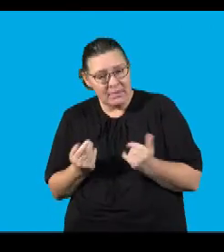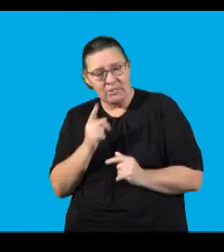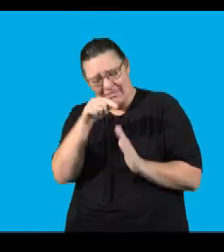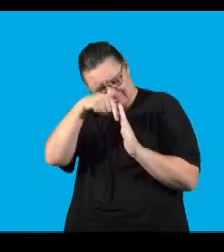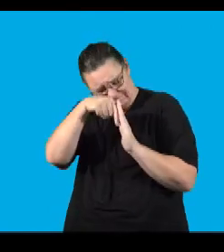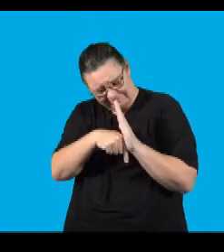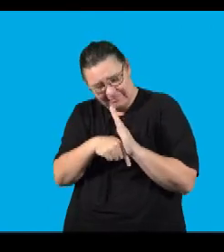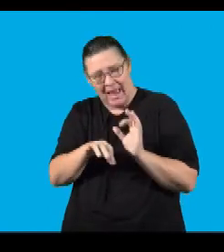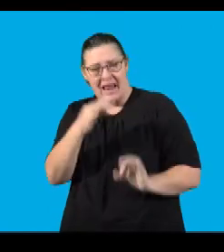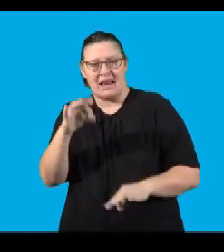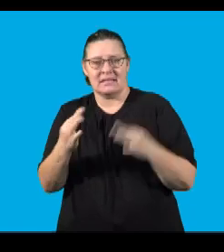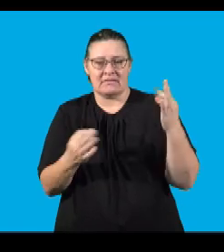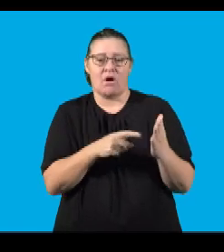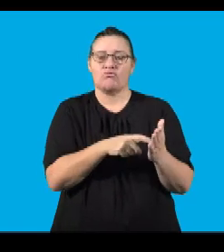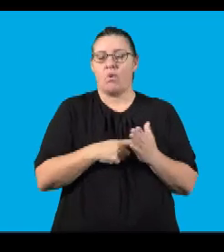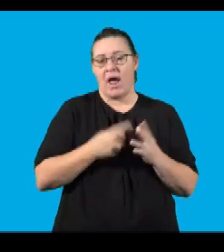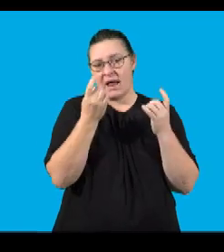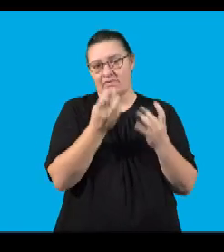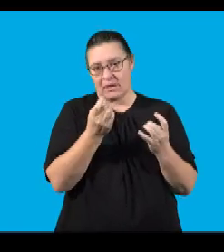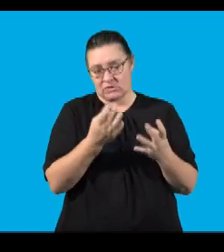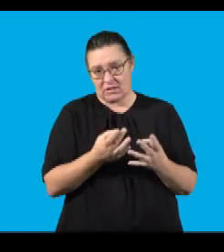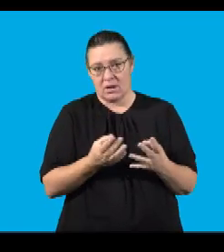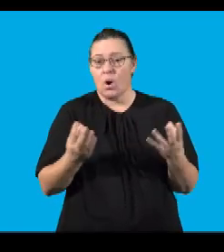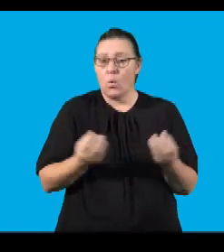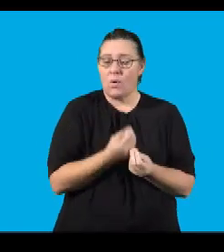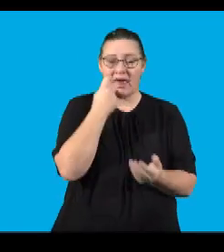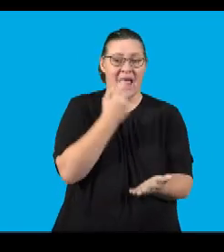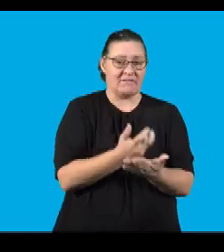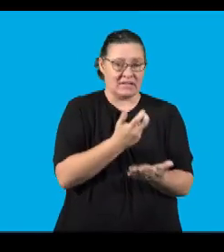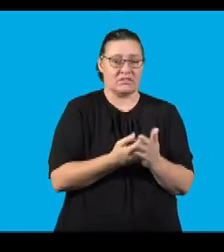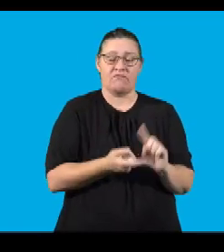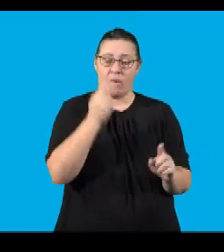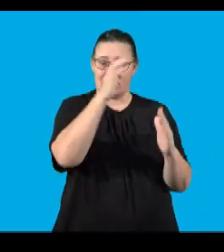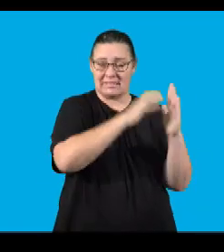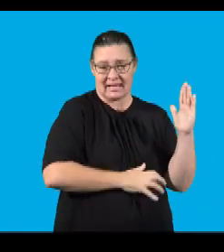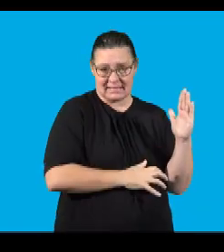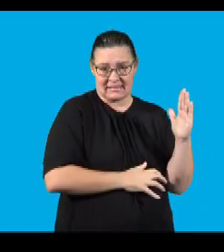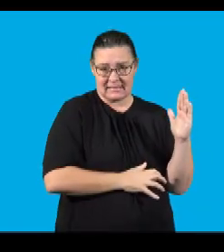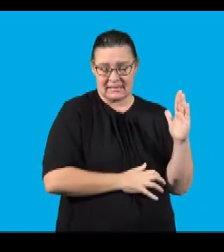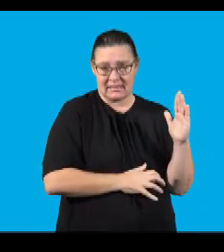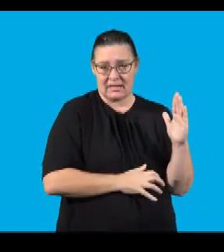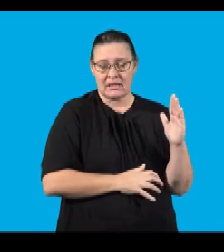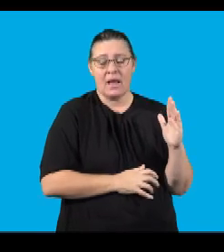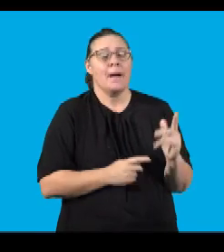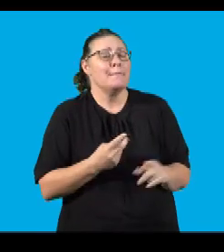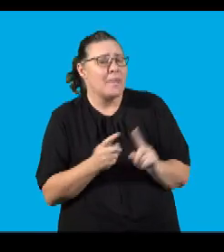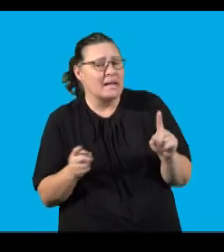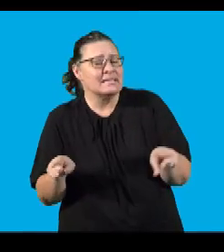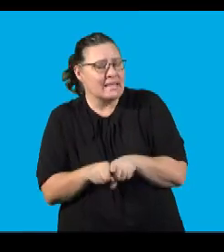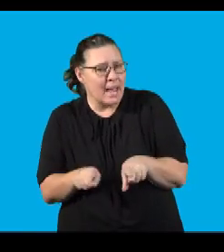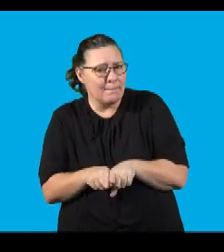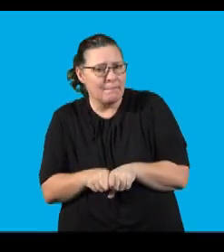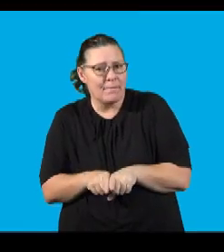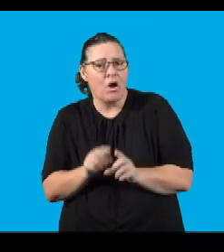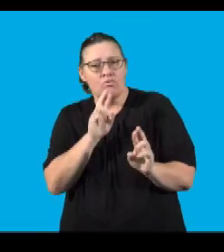you to give a detailed analysis of the required information with evidence from the text as above, but then